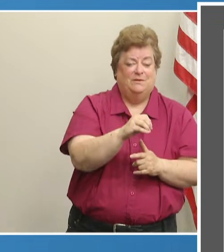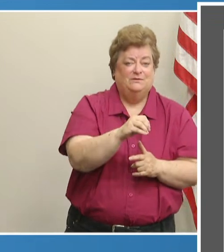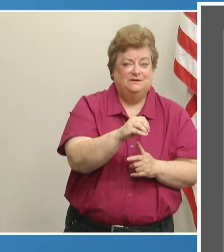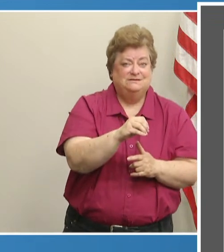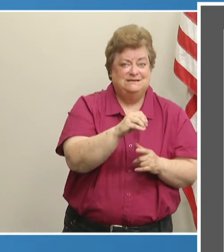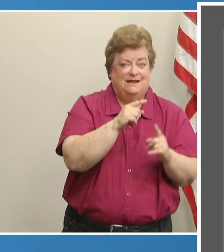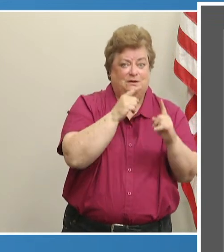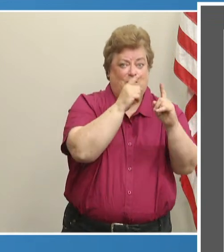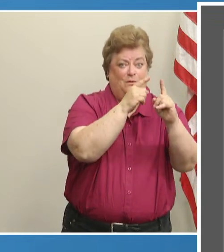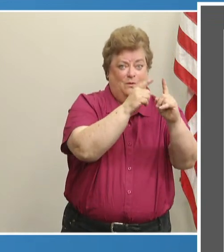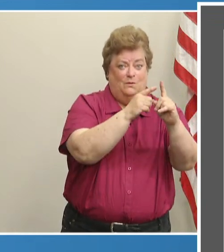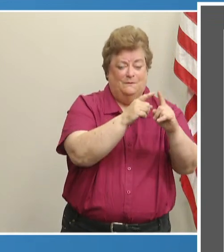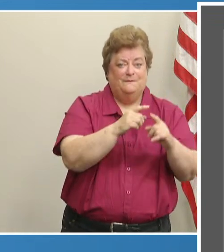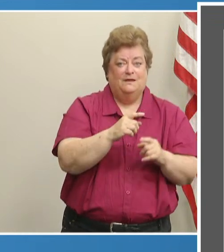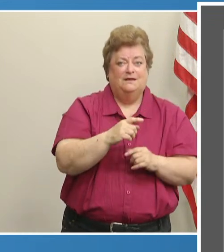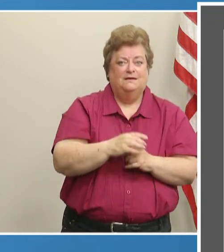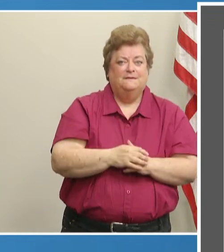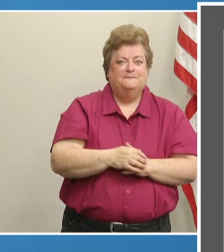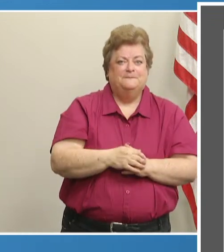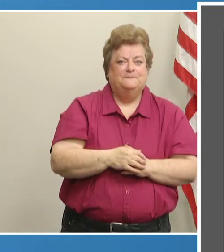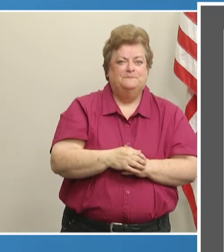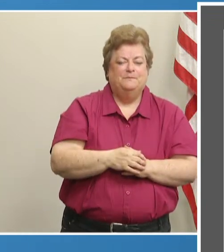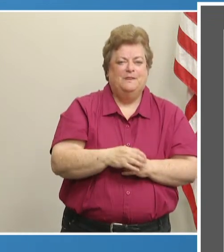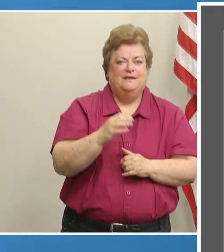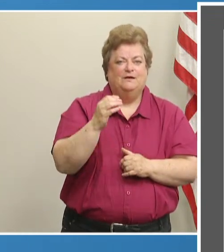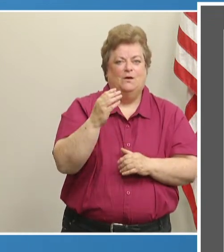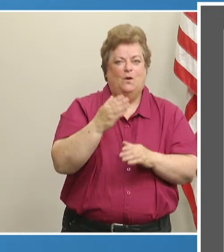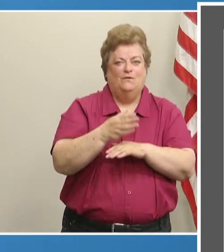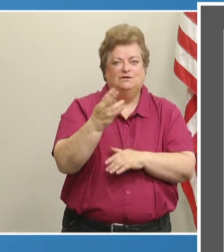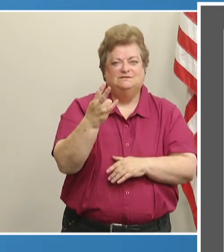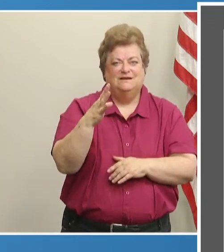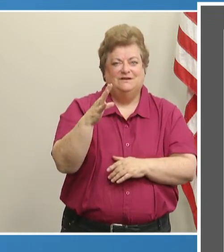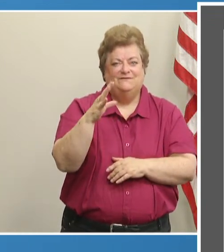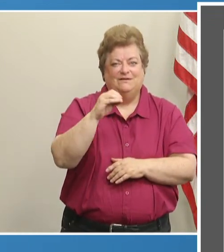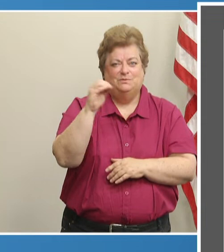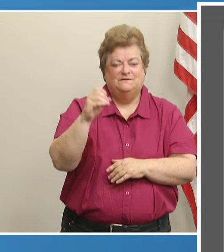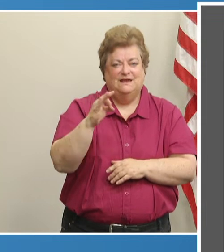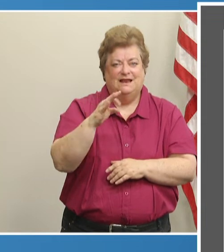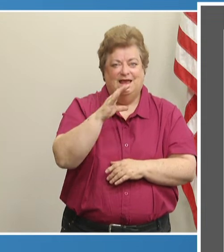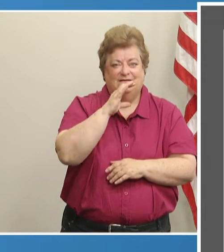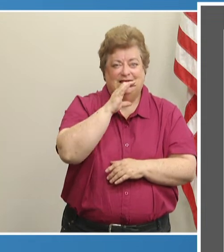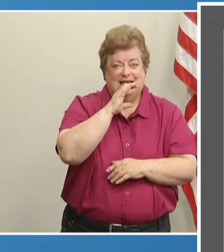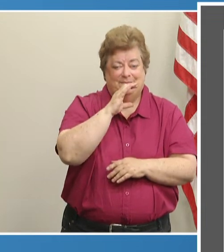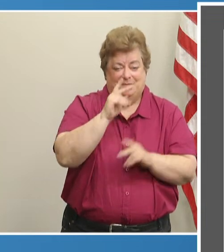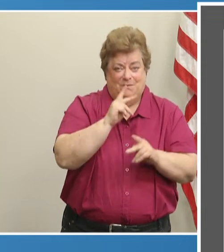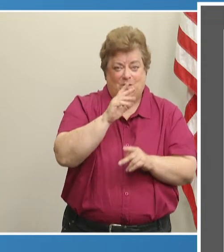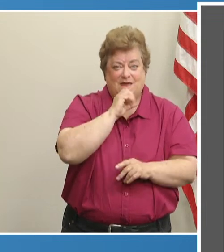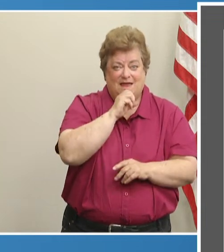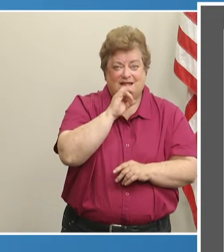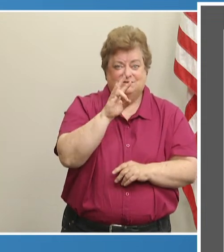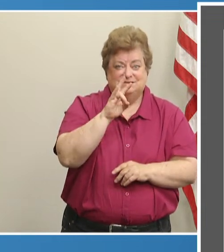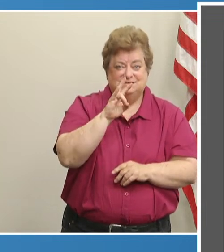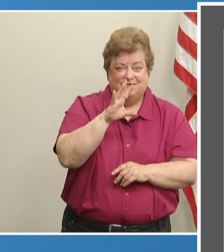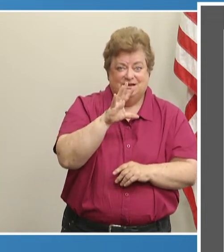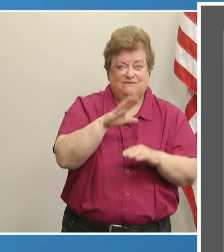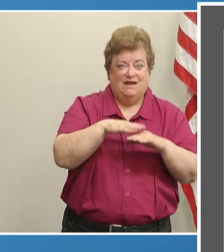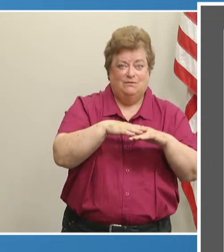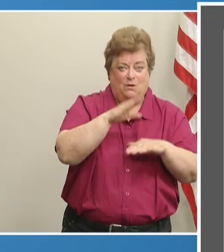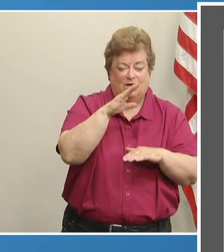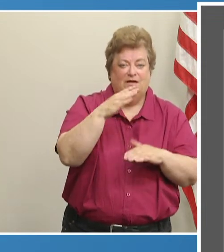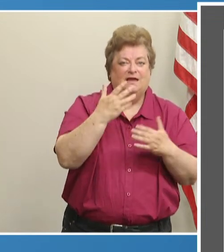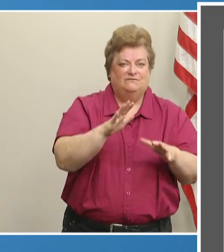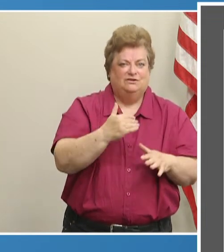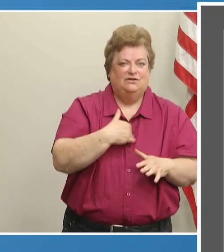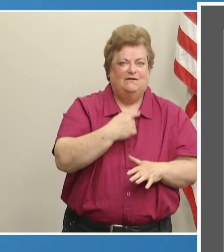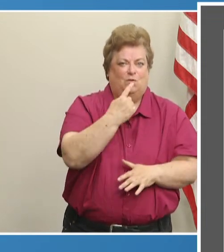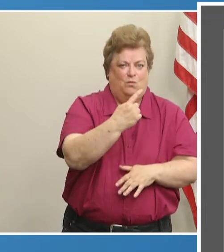for initiating vaccination. Over 75% of the residents aged 85 and older have had at least 1